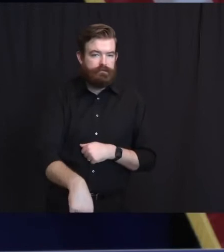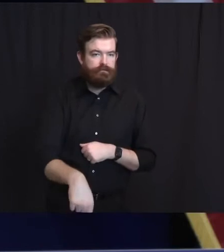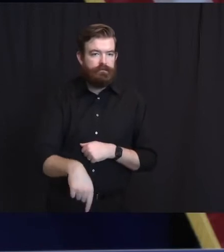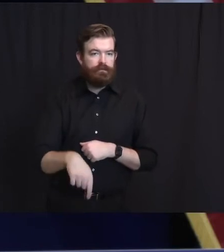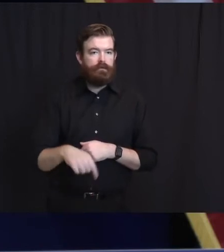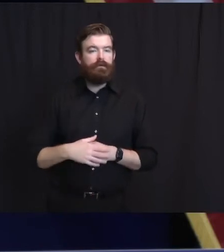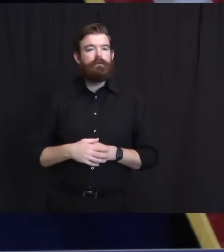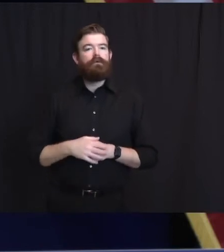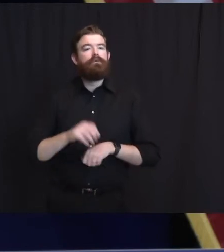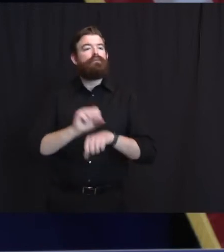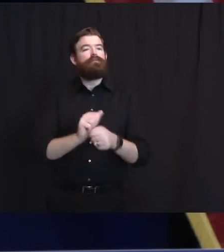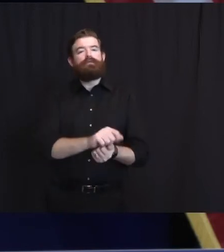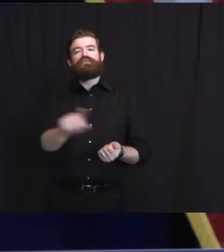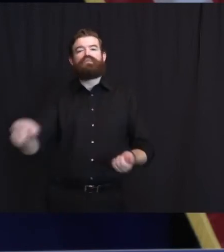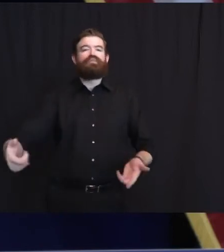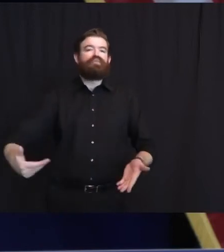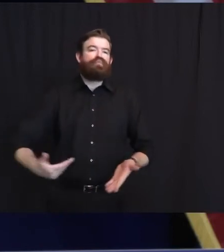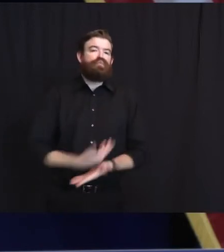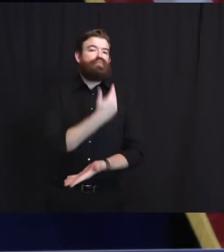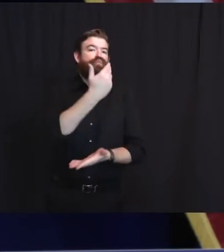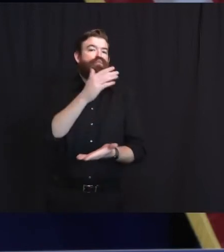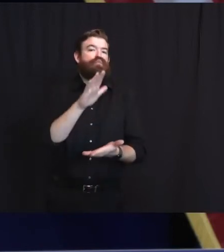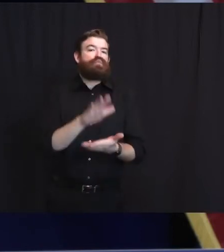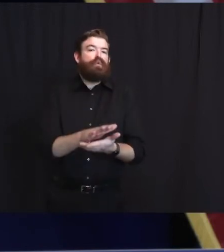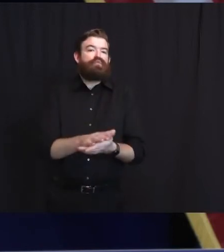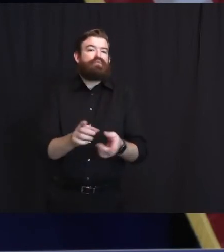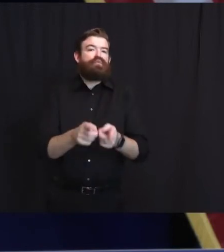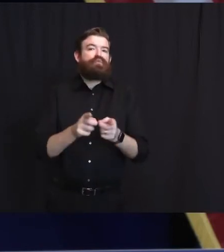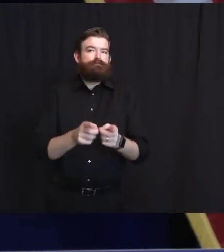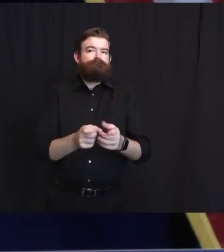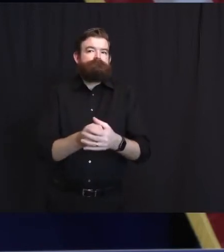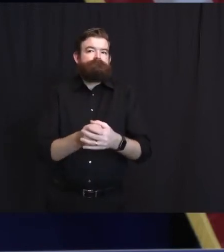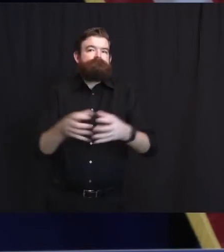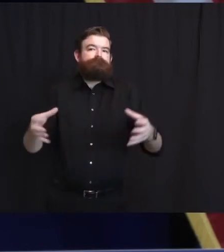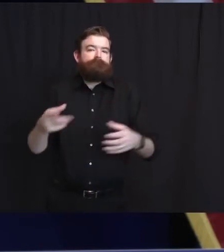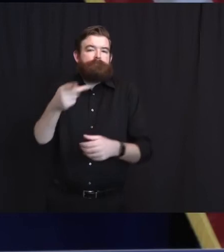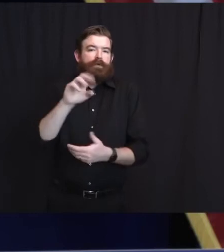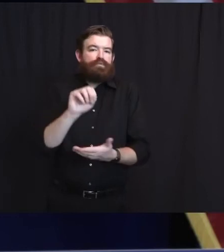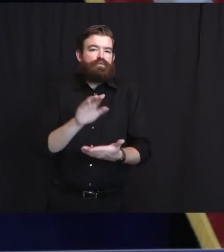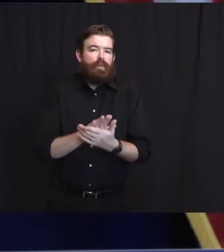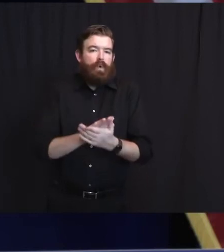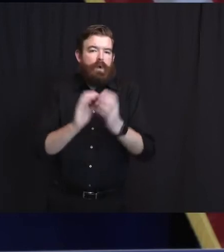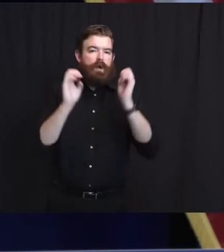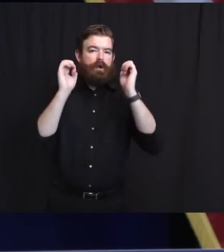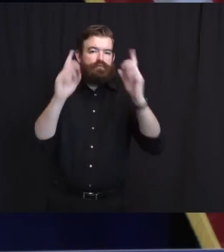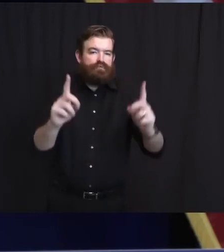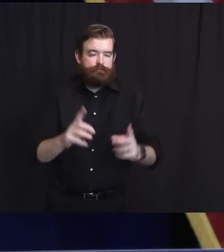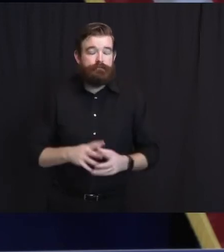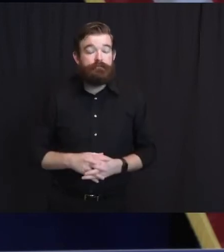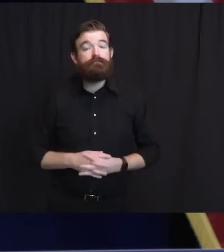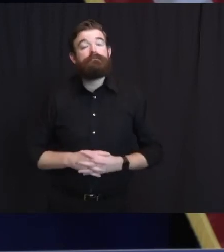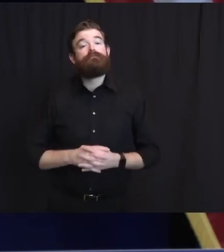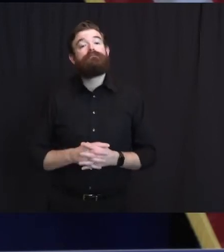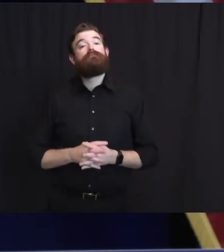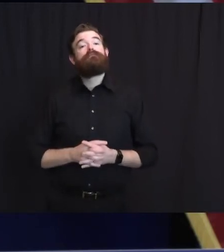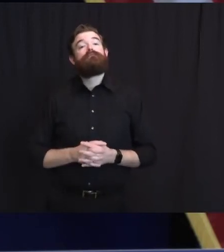expanding high-quality preschool programs. New preschool seats will be open no later than February 1st of